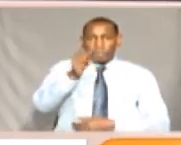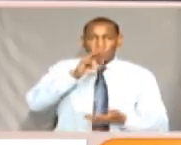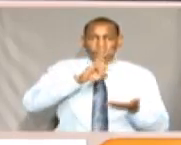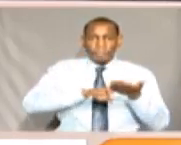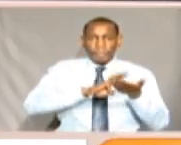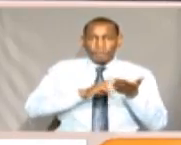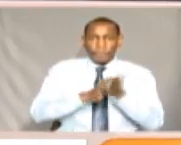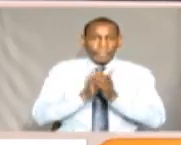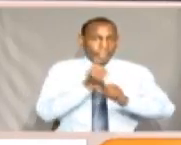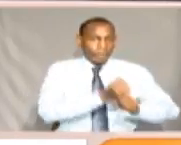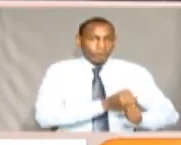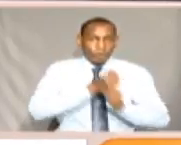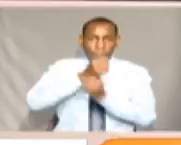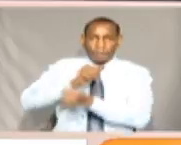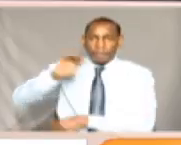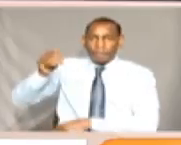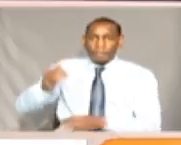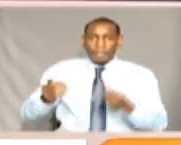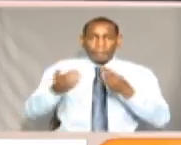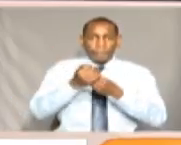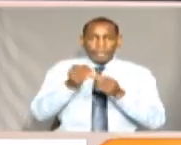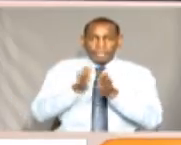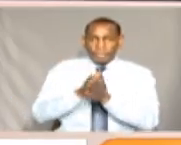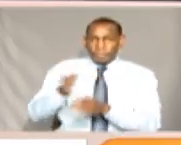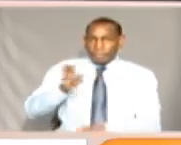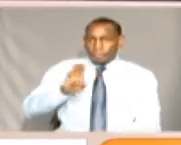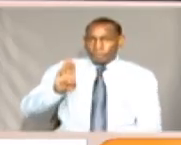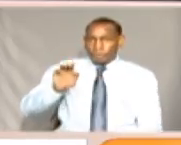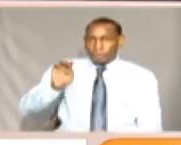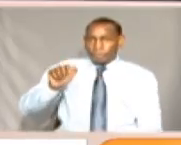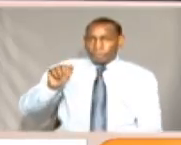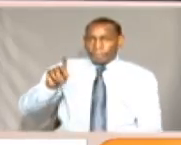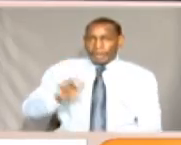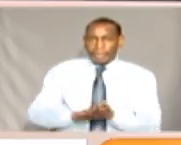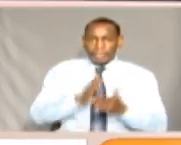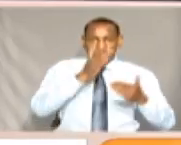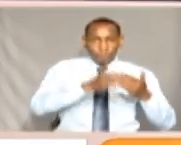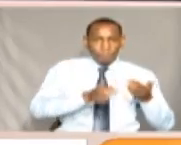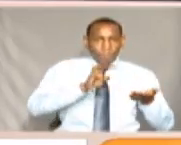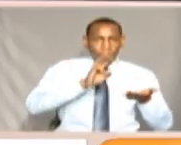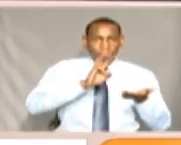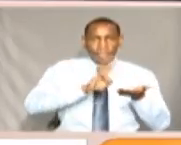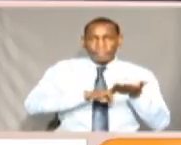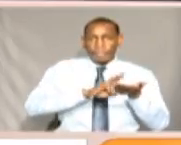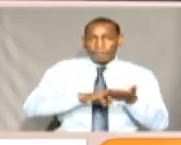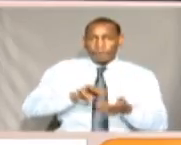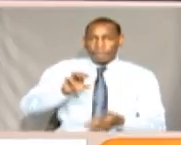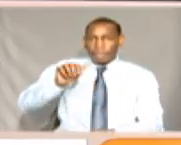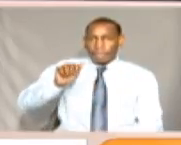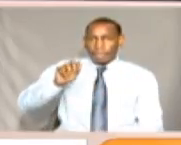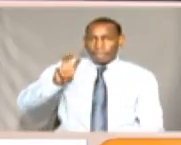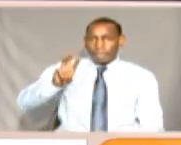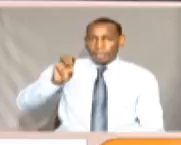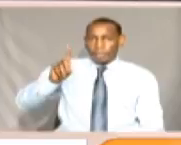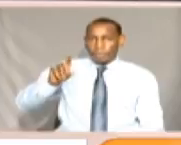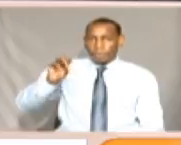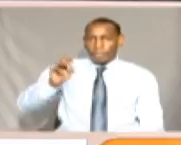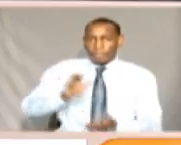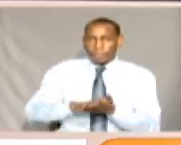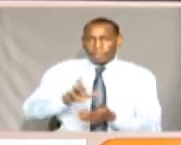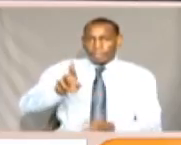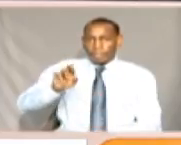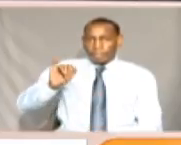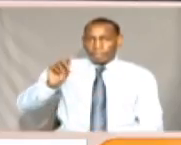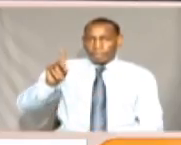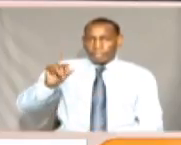Homabay counties. In partnership with Blueband, Ramogi FM made stops in Migori, Awendo, Rodi and Rangwe towns. Meanwhile,